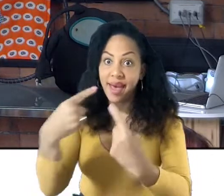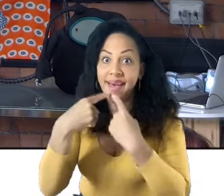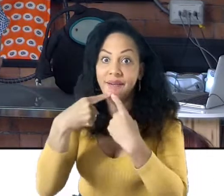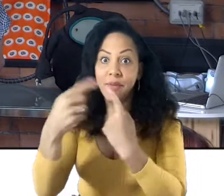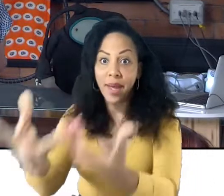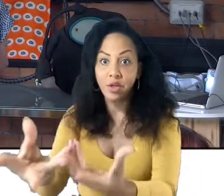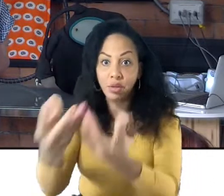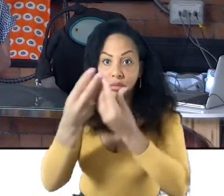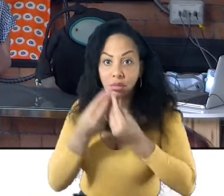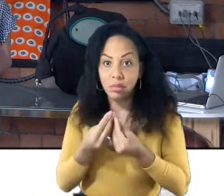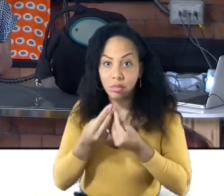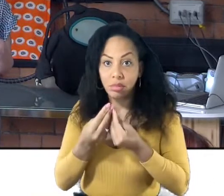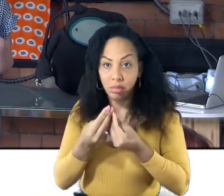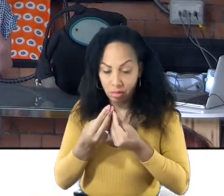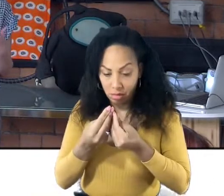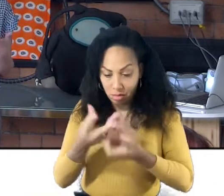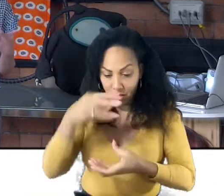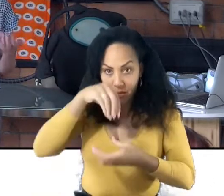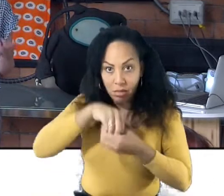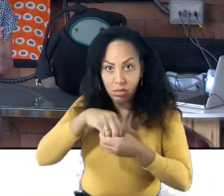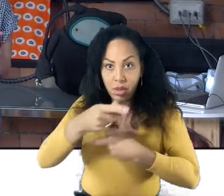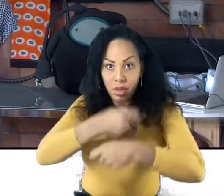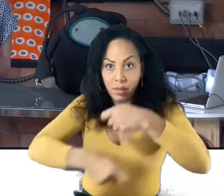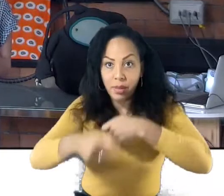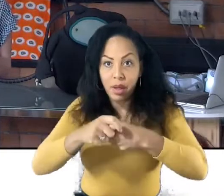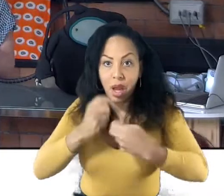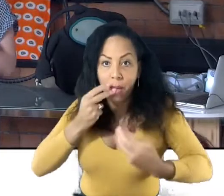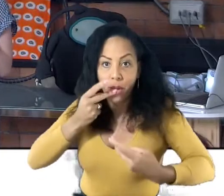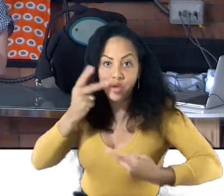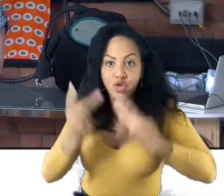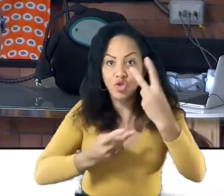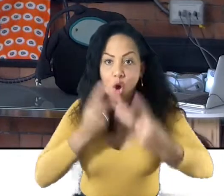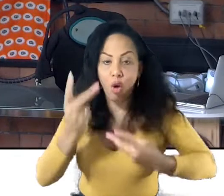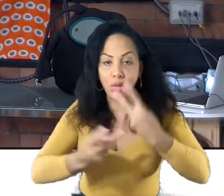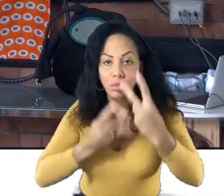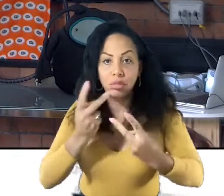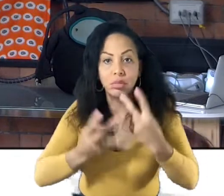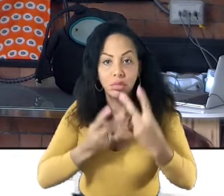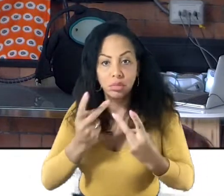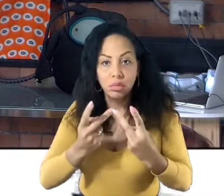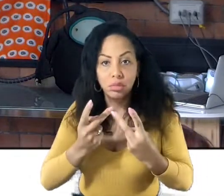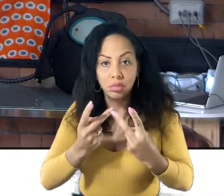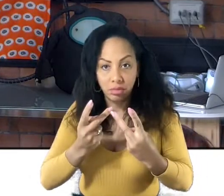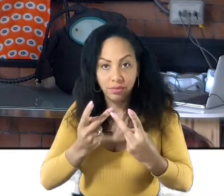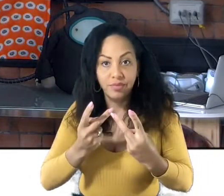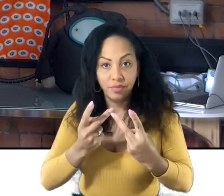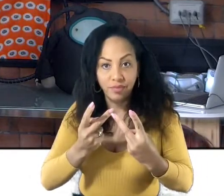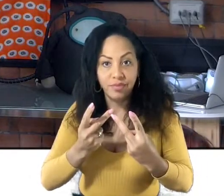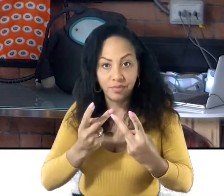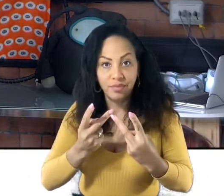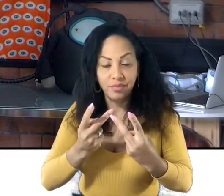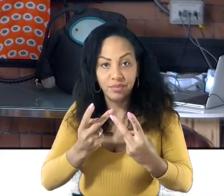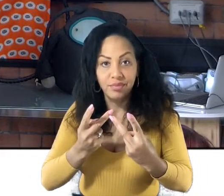either verbatim or as a kind of impression. And then often what I'll do is I'll collect